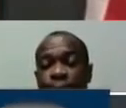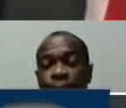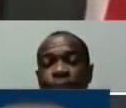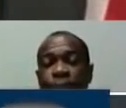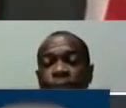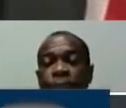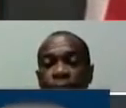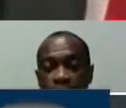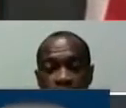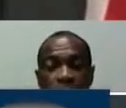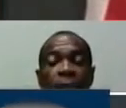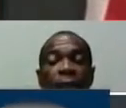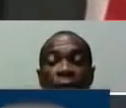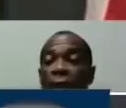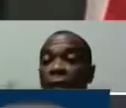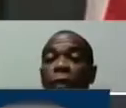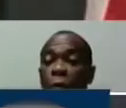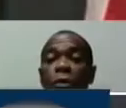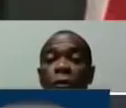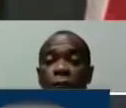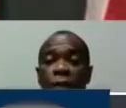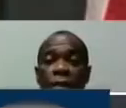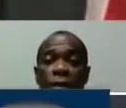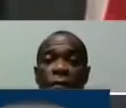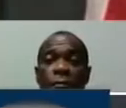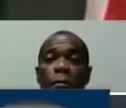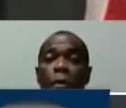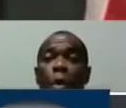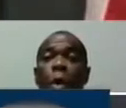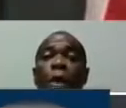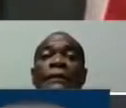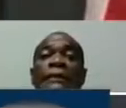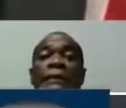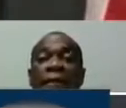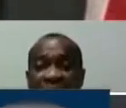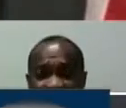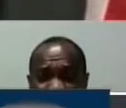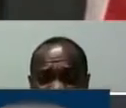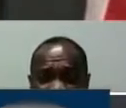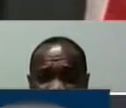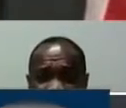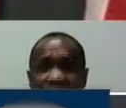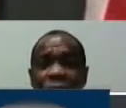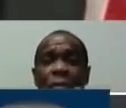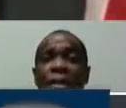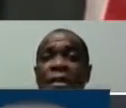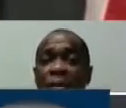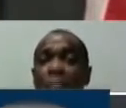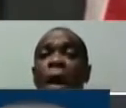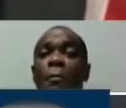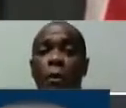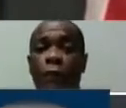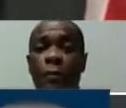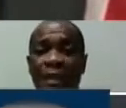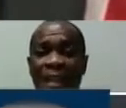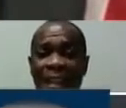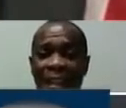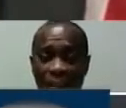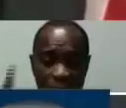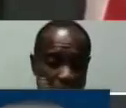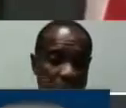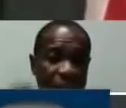healthcare. And in order to suppress the outcome being a high volume of deaths, that